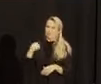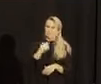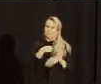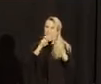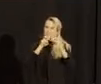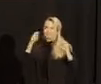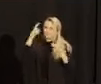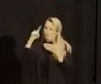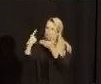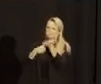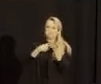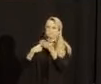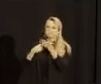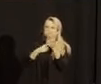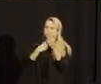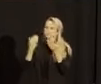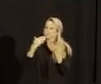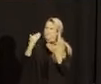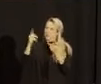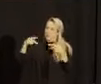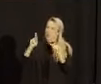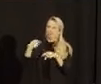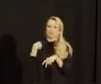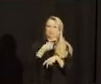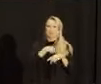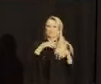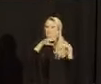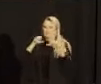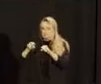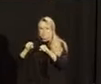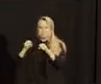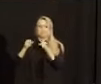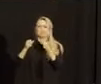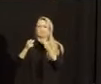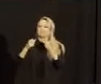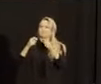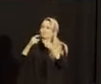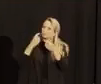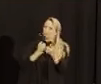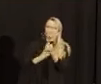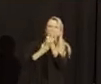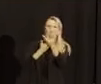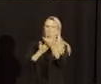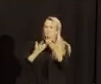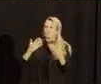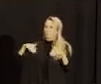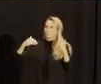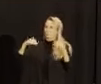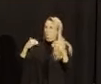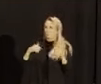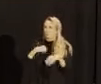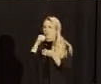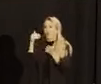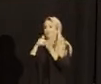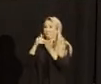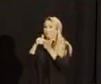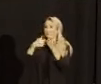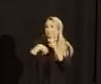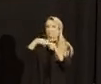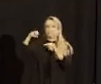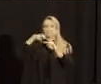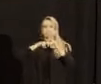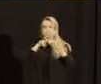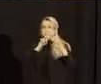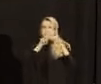you for allowing us to share this space. It's not lost on me that I'm sitting on a panel with women that